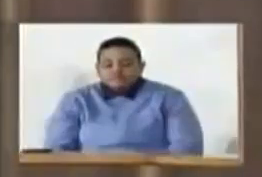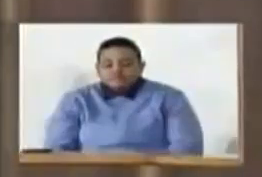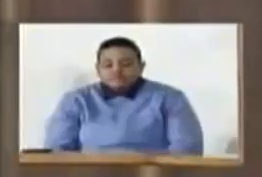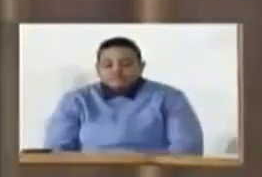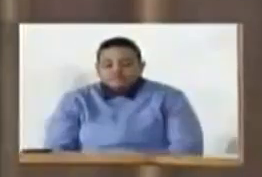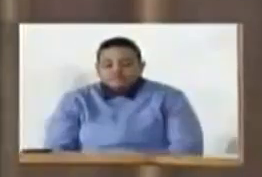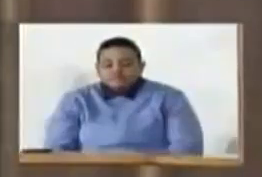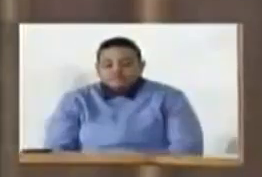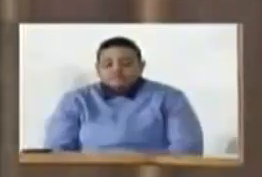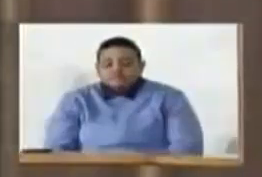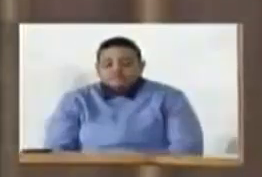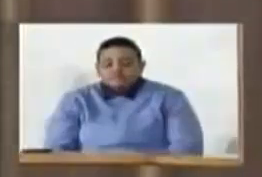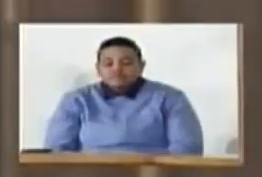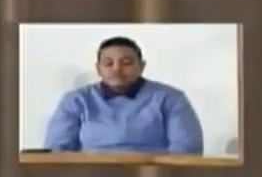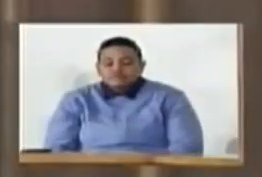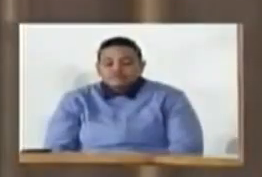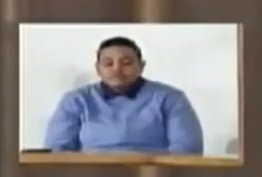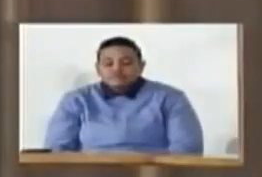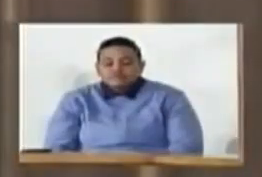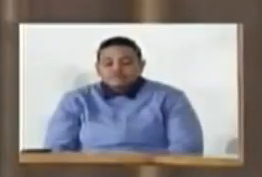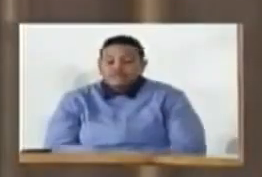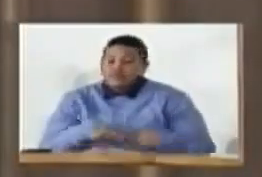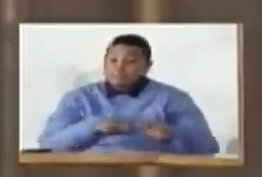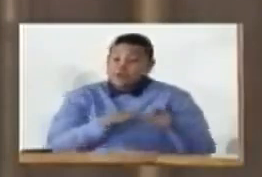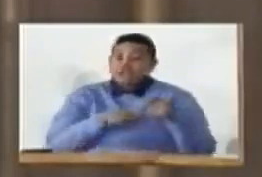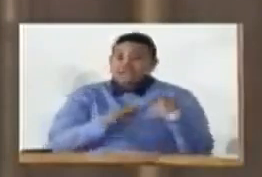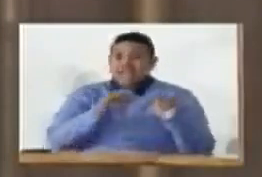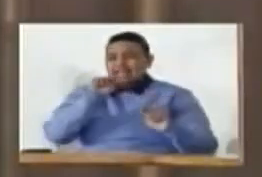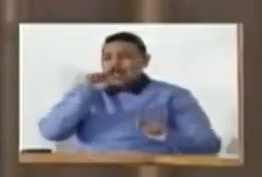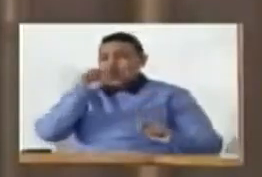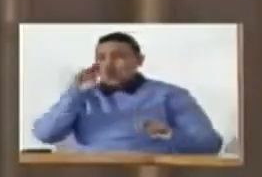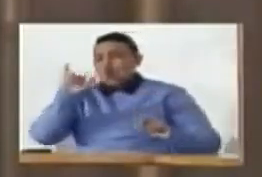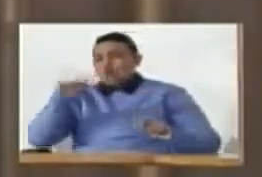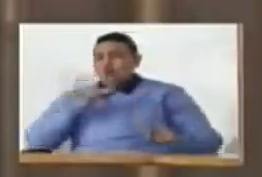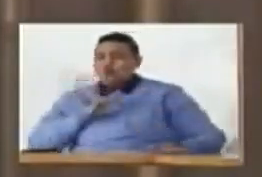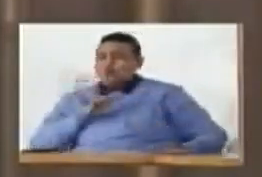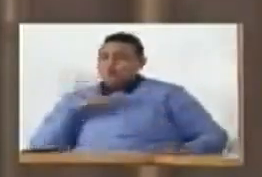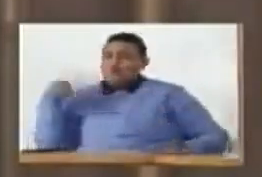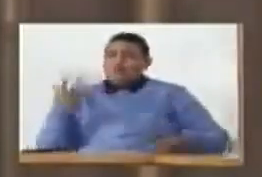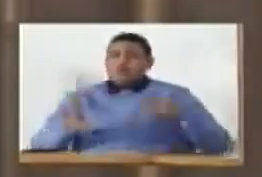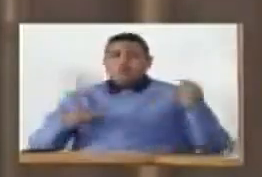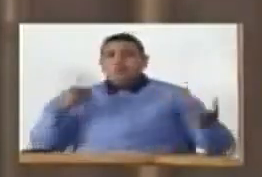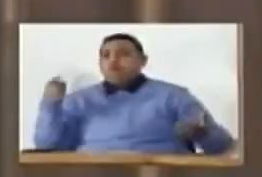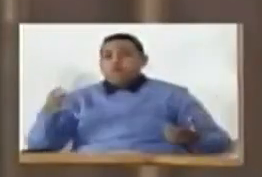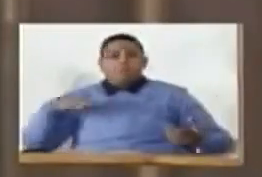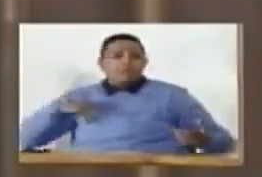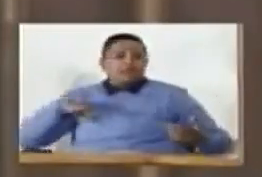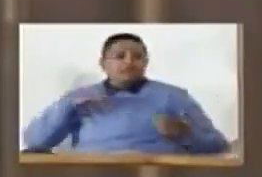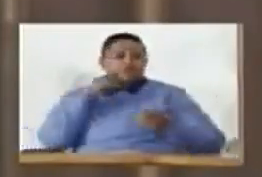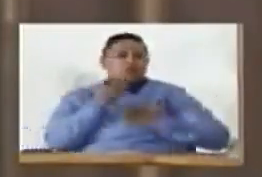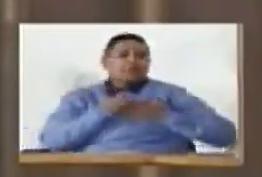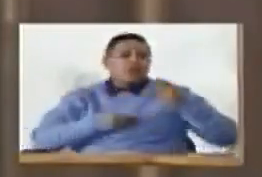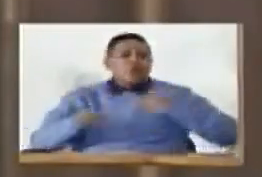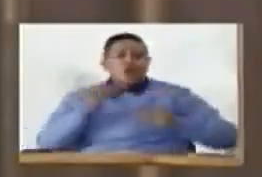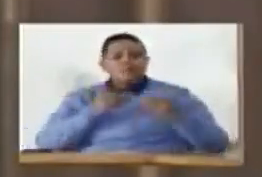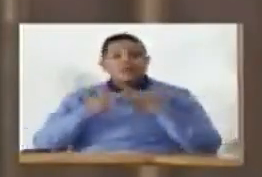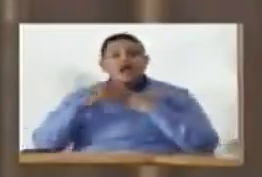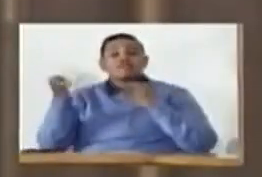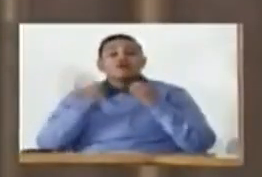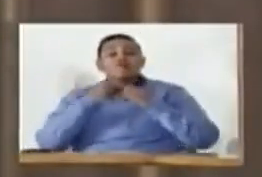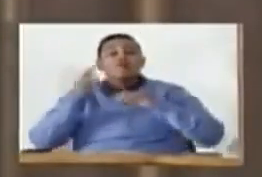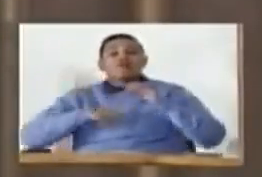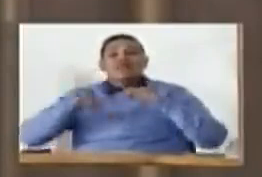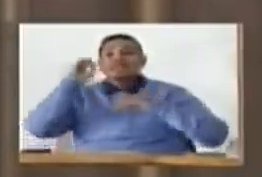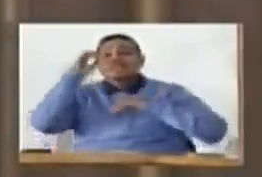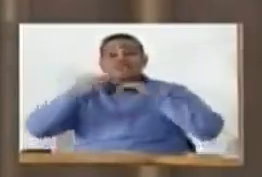Bauxite and alumina have produced many benefits to the Jamaican economy. Even after more than 50 years